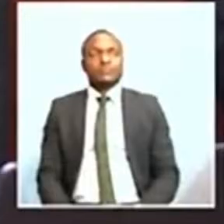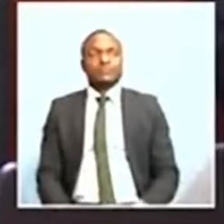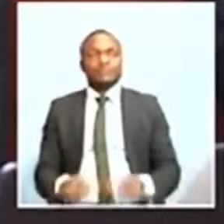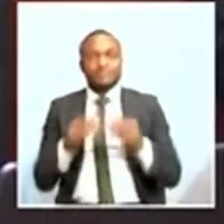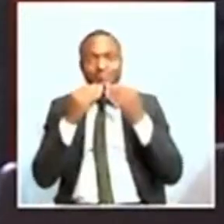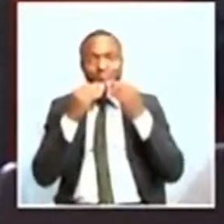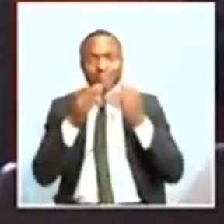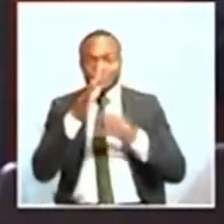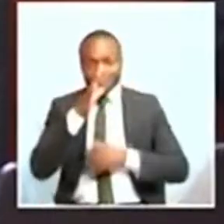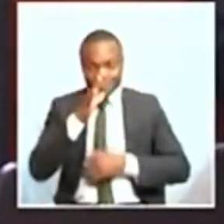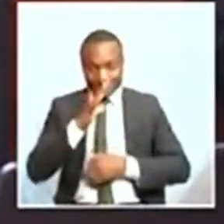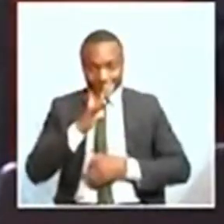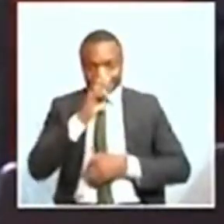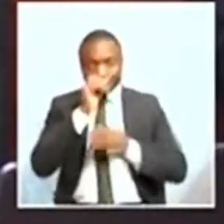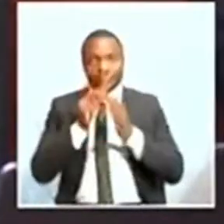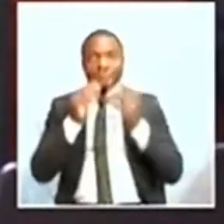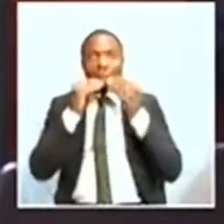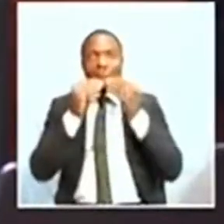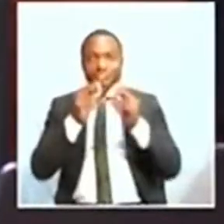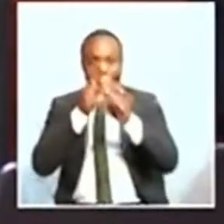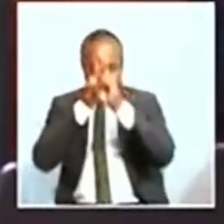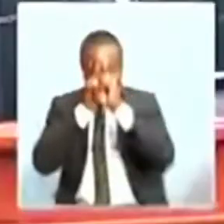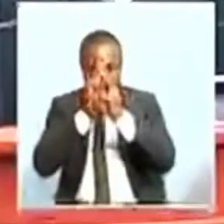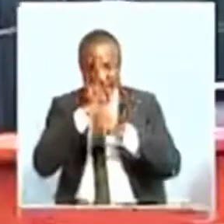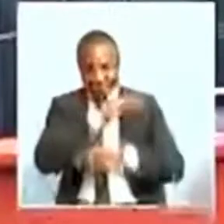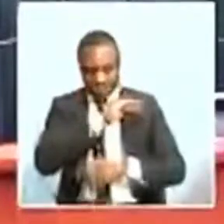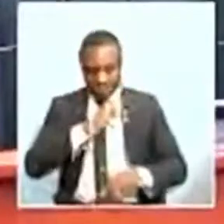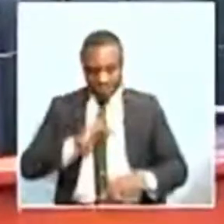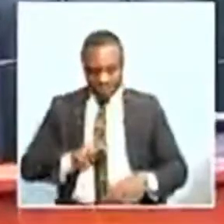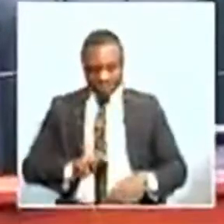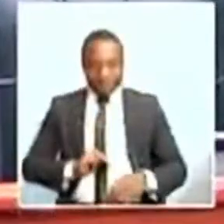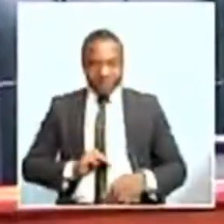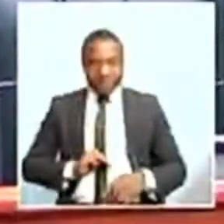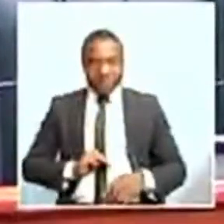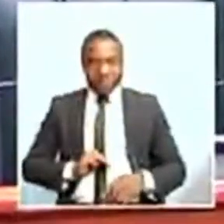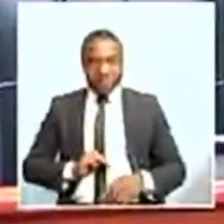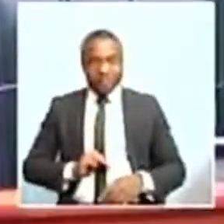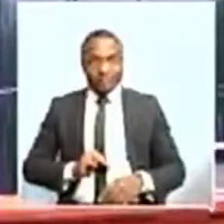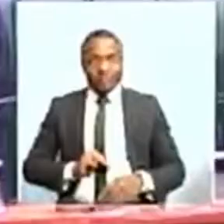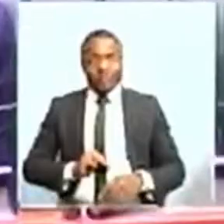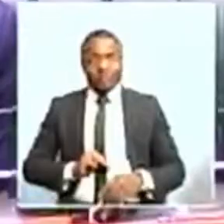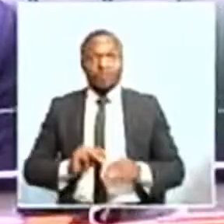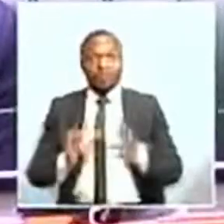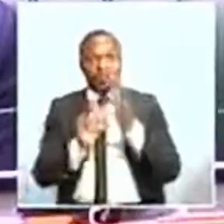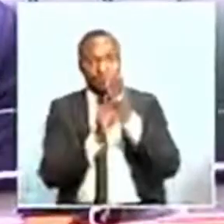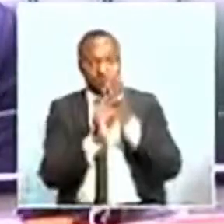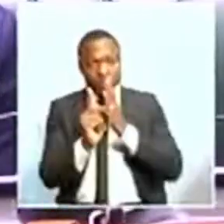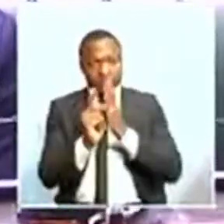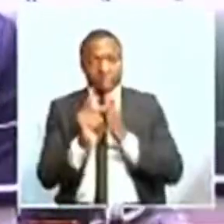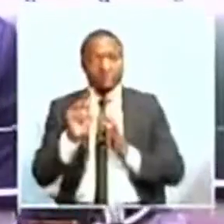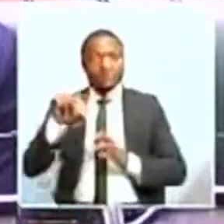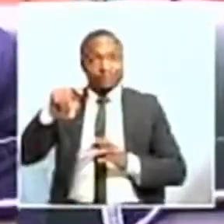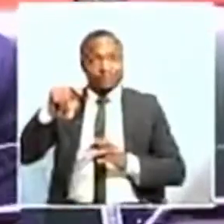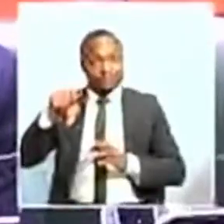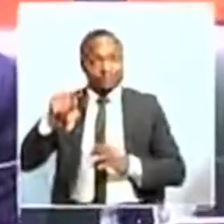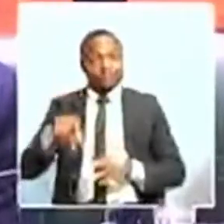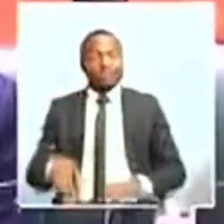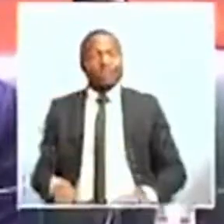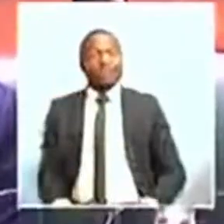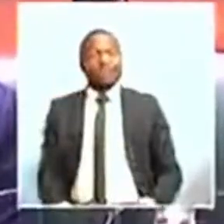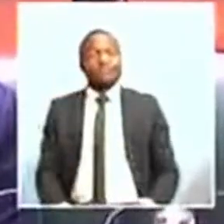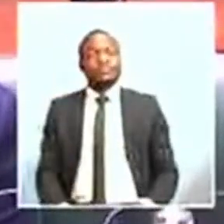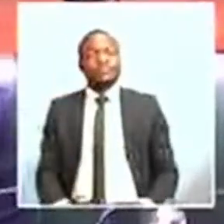Thank you, Madam Speaker, and thank you, Honorable Member of Parliament for Kwacha. Madam